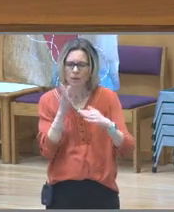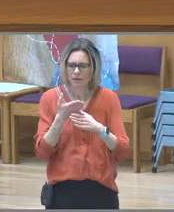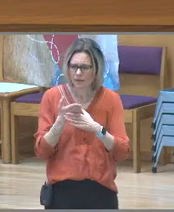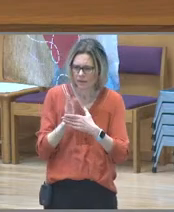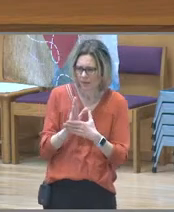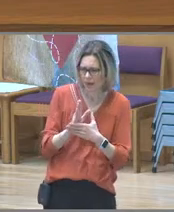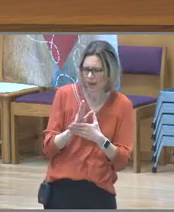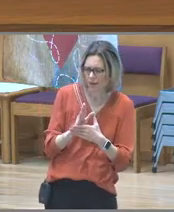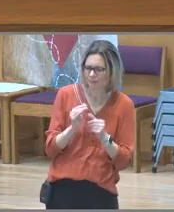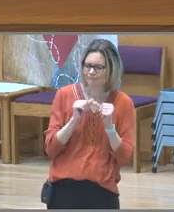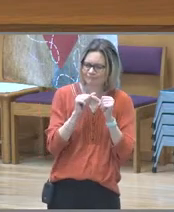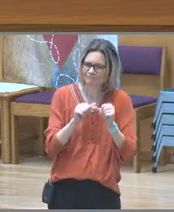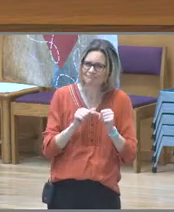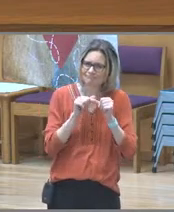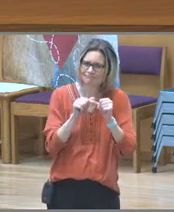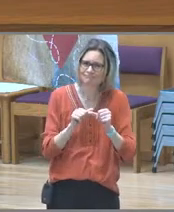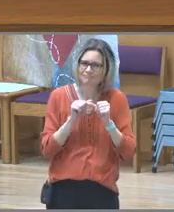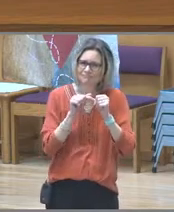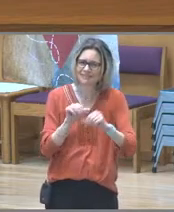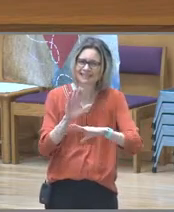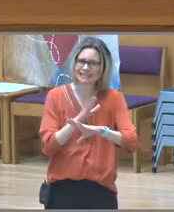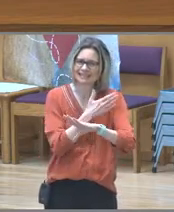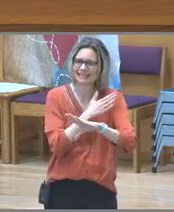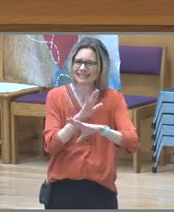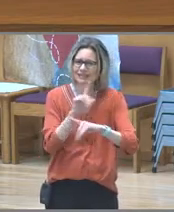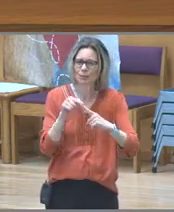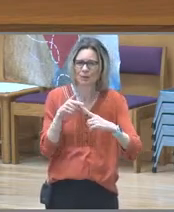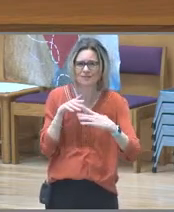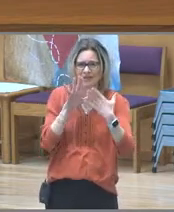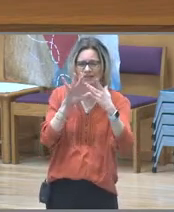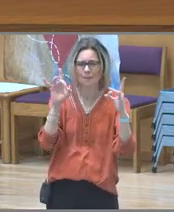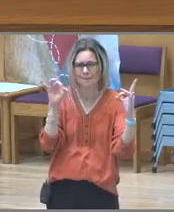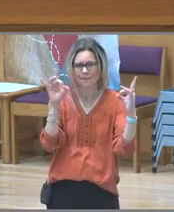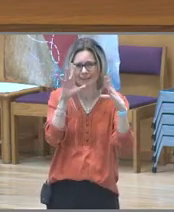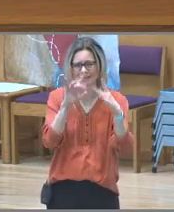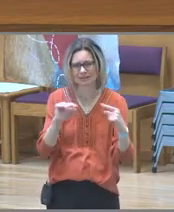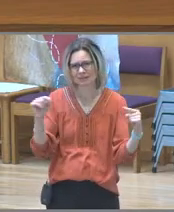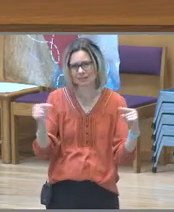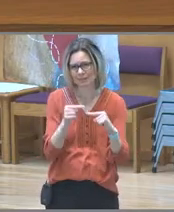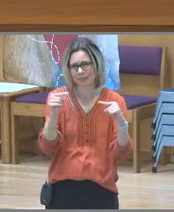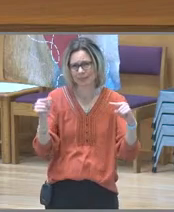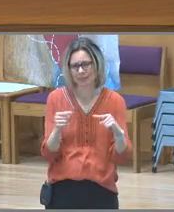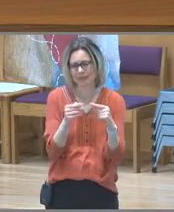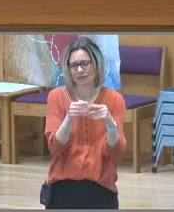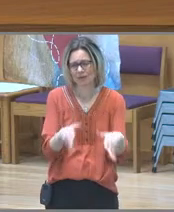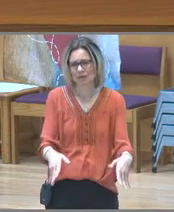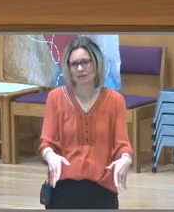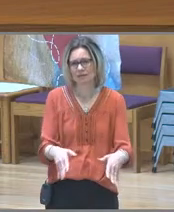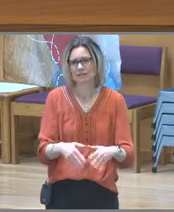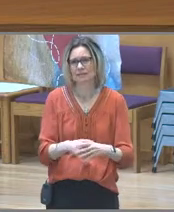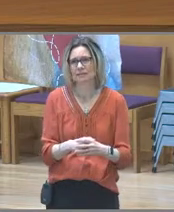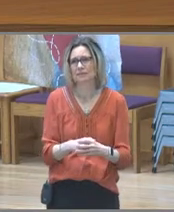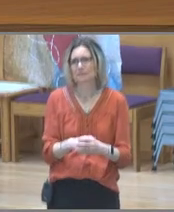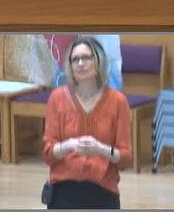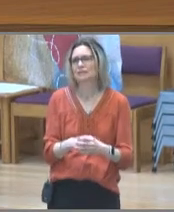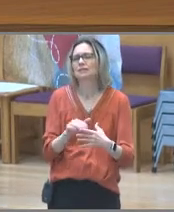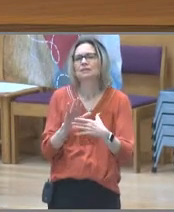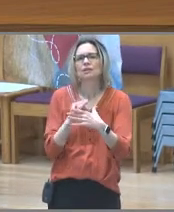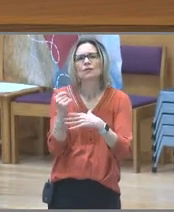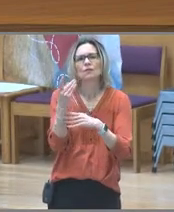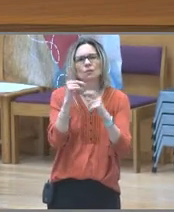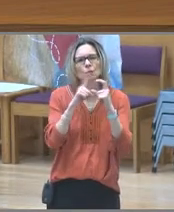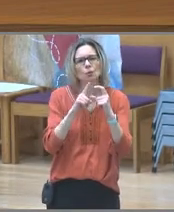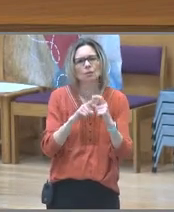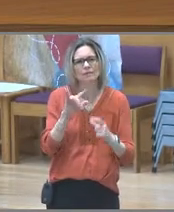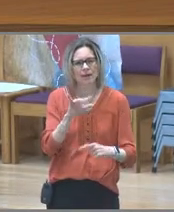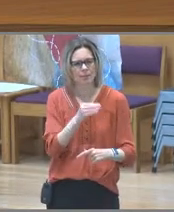to keep singing in the face of violence, pain, and loss. Let me share just a few words of